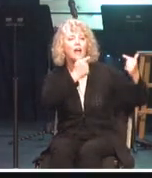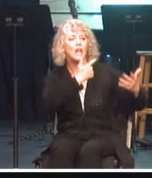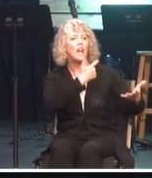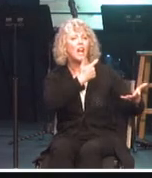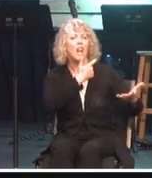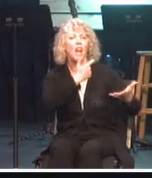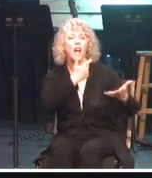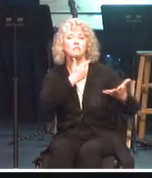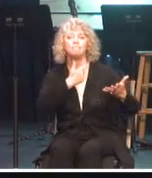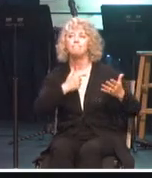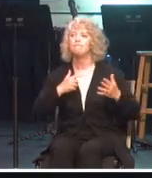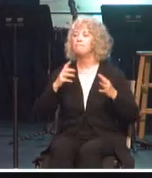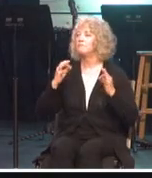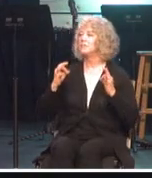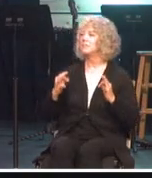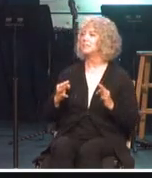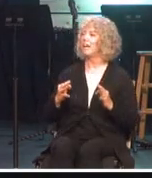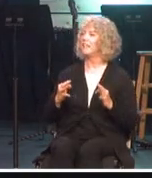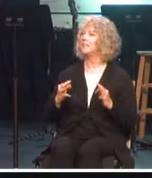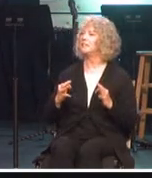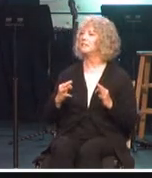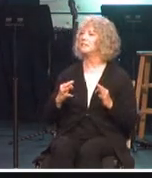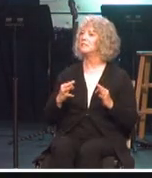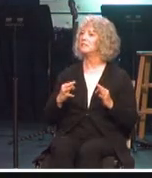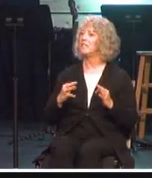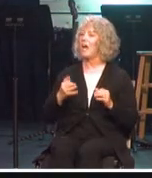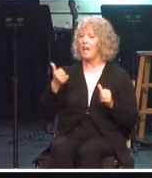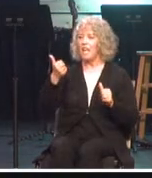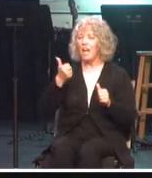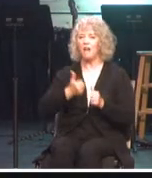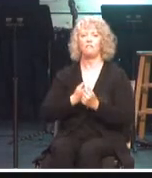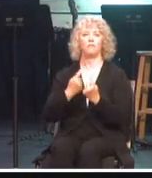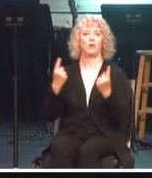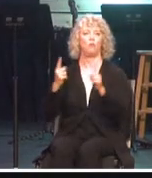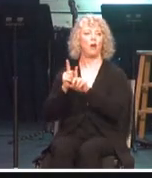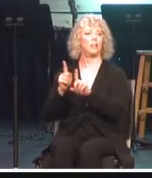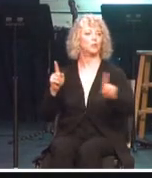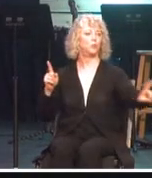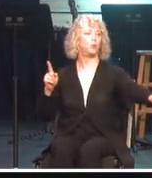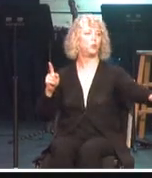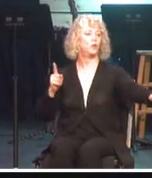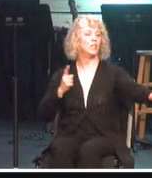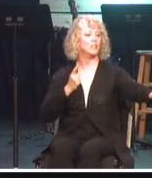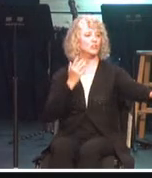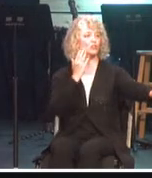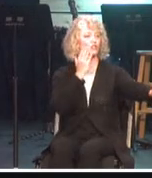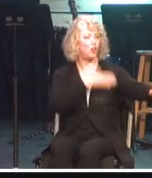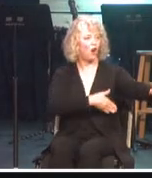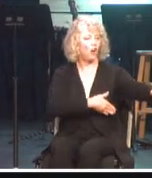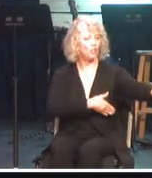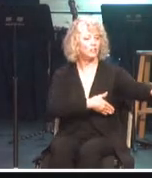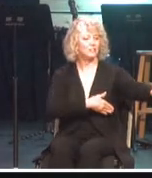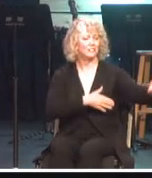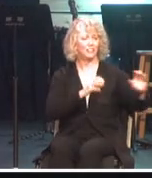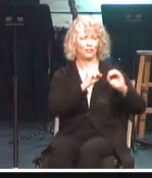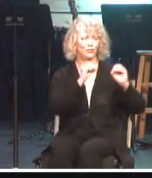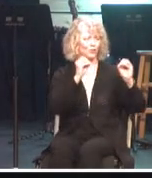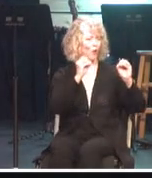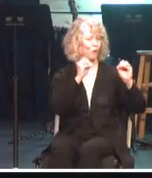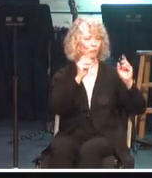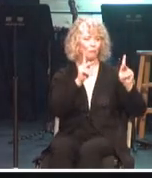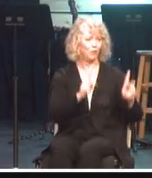His conclusion is this. Everyone is turned aside. No one does good. No one even seeks him.